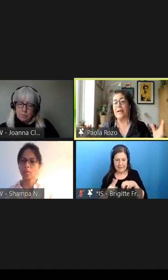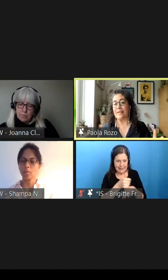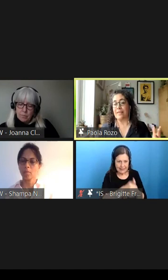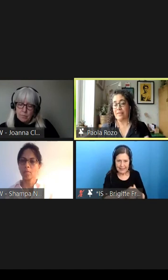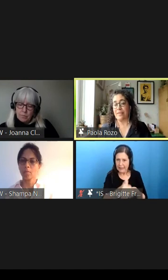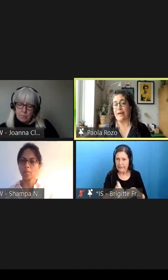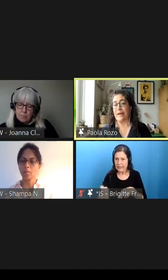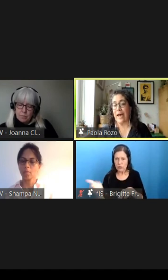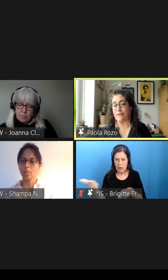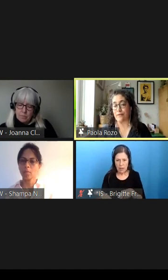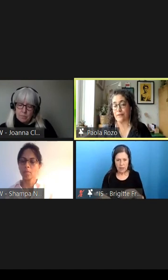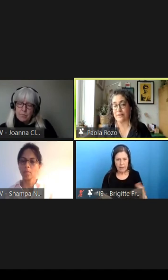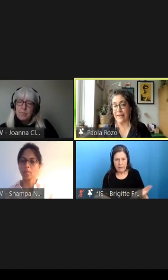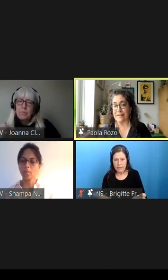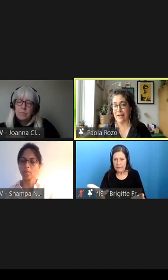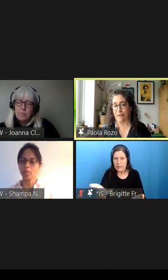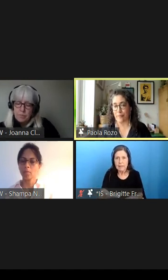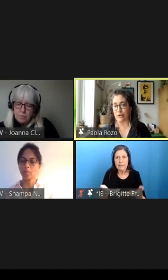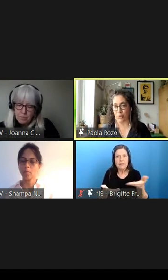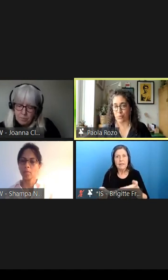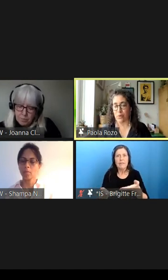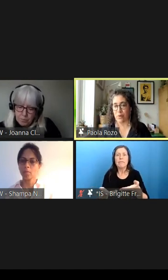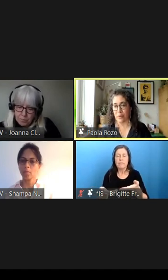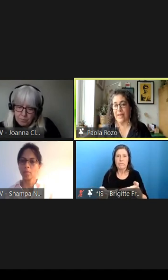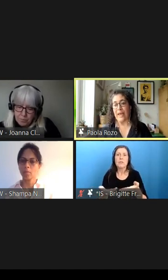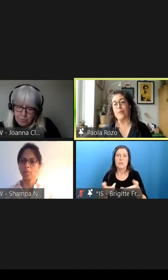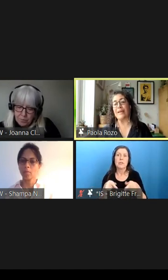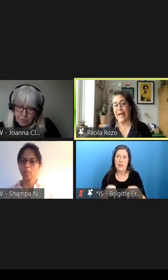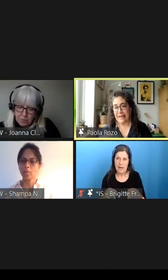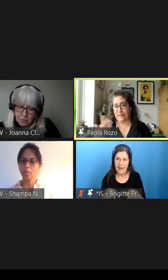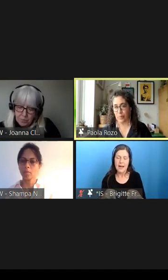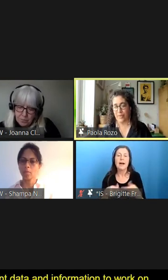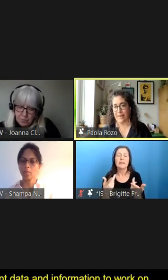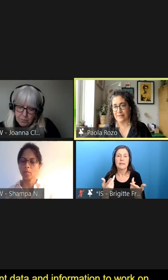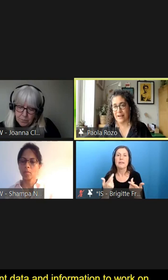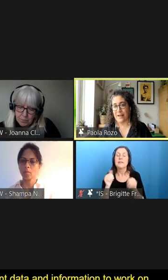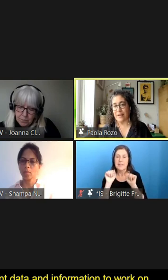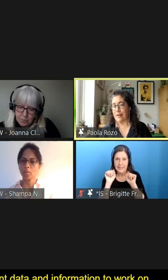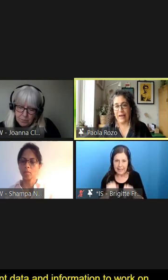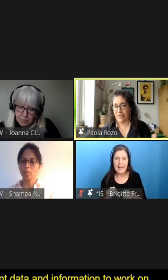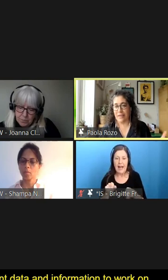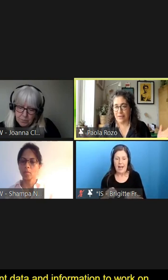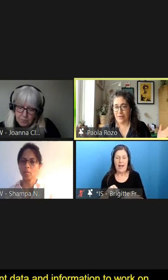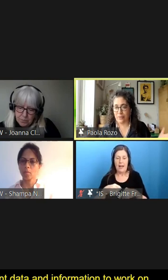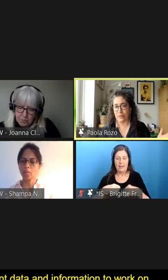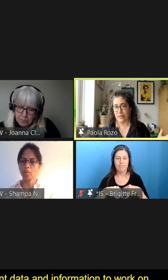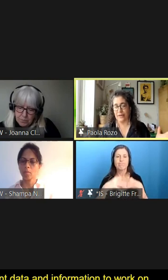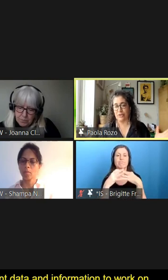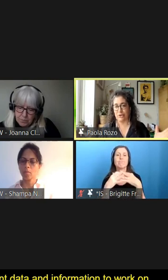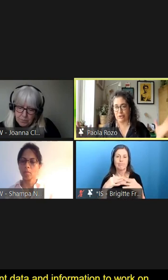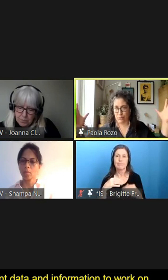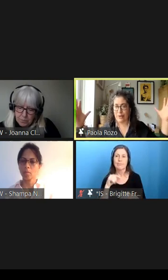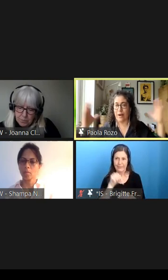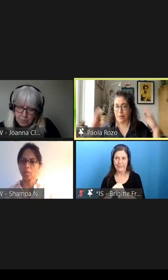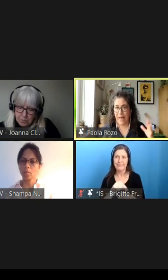we might have different data information to work on, and we can act upon that. I think the crucial thing is